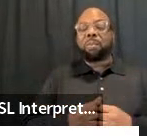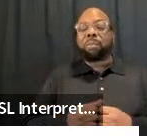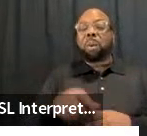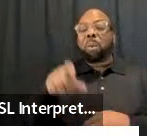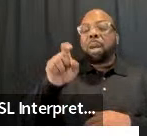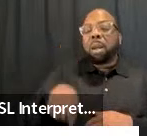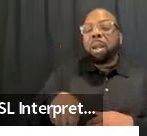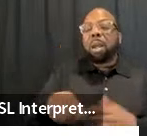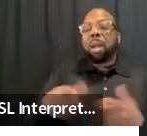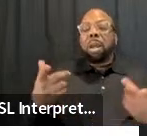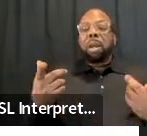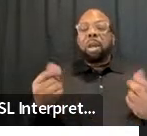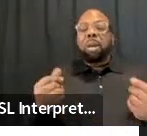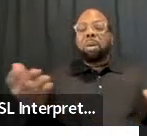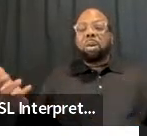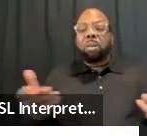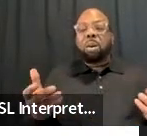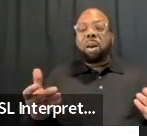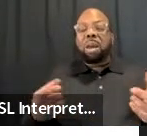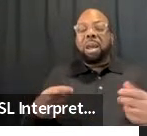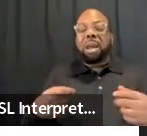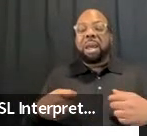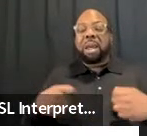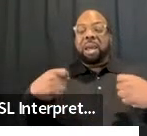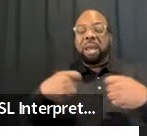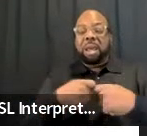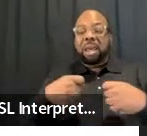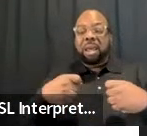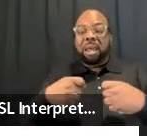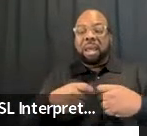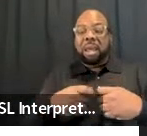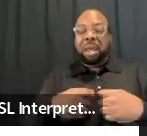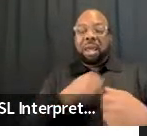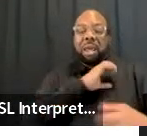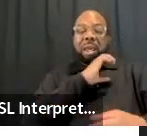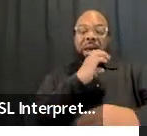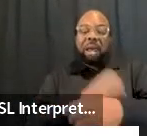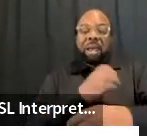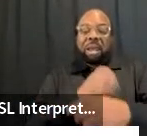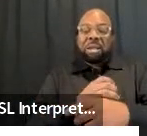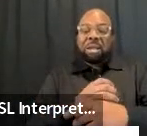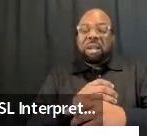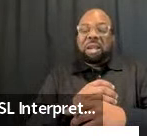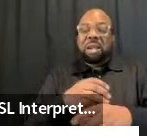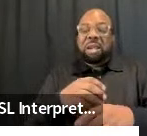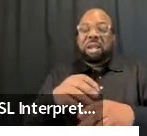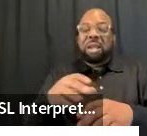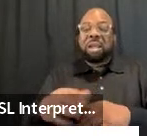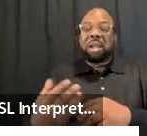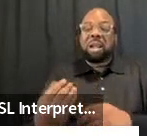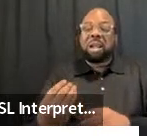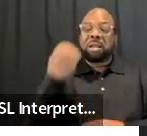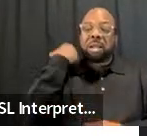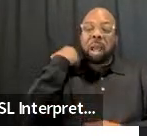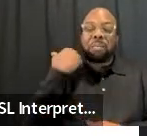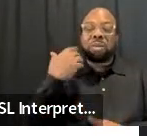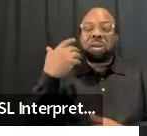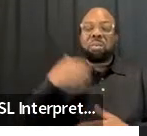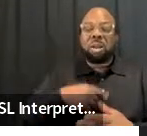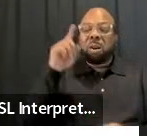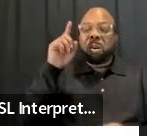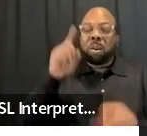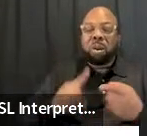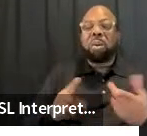city is to draw down our energy consumption at large. We also need to promote greater use